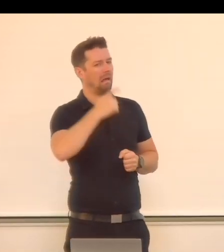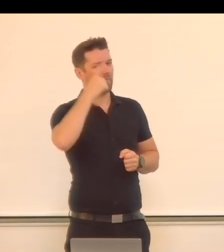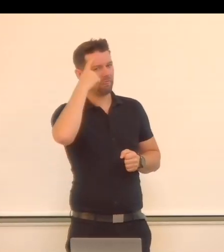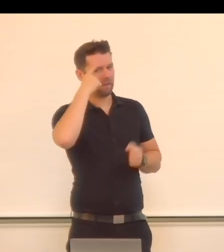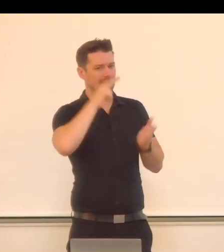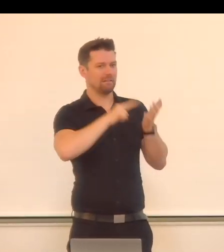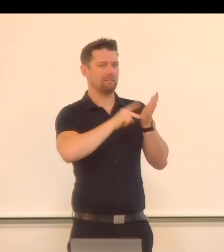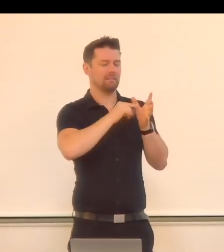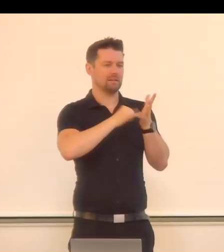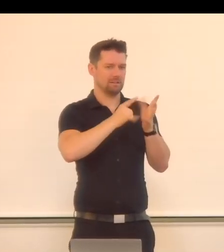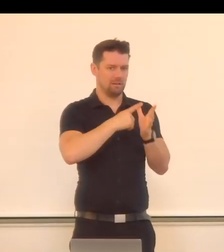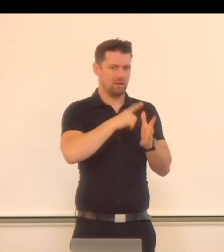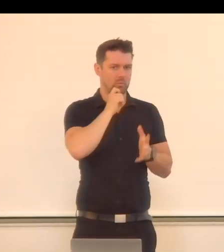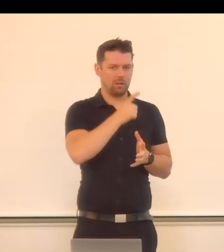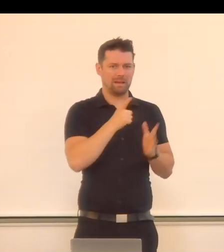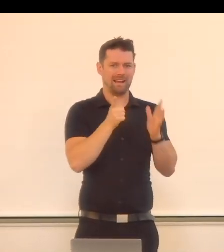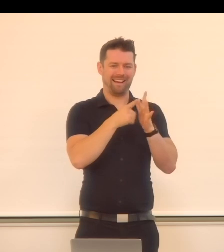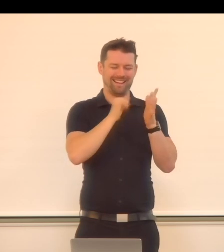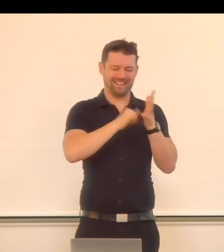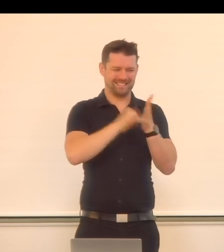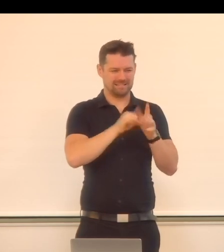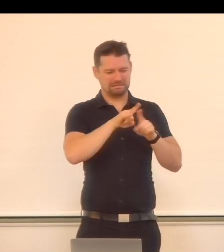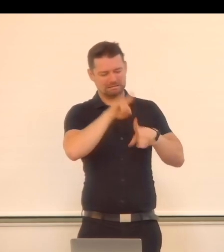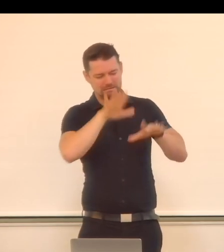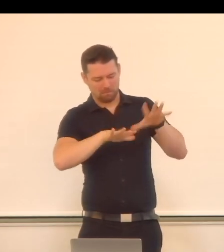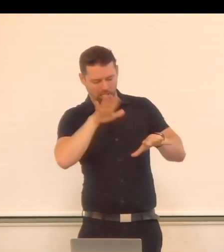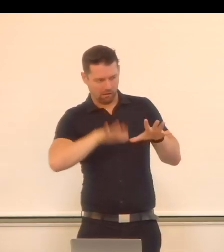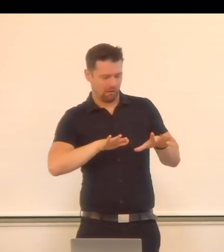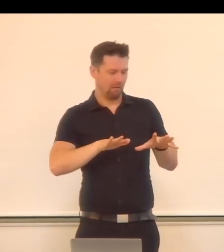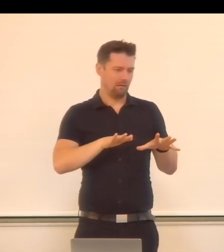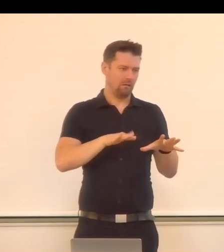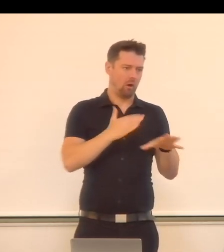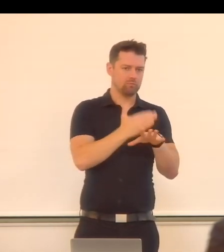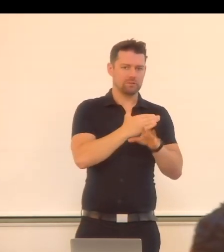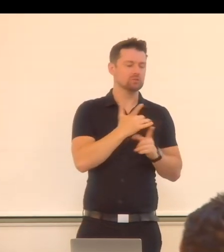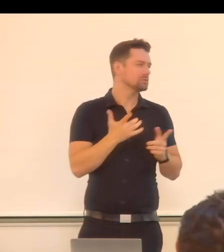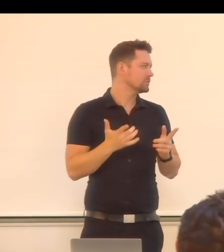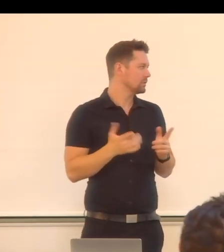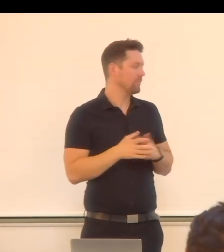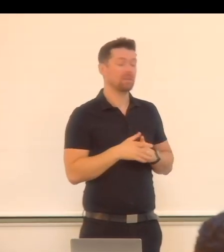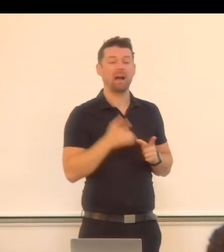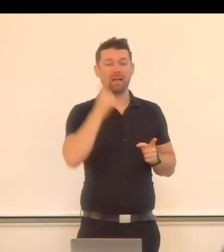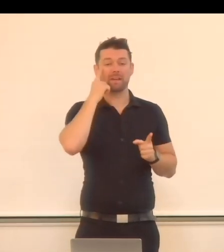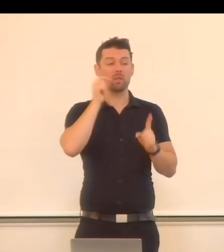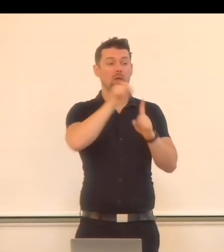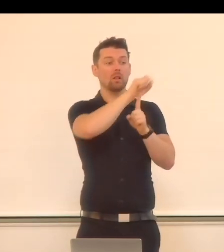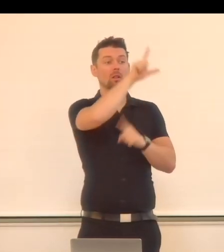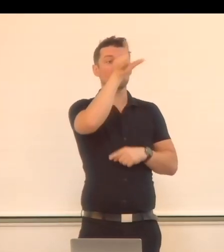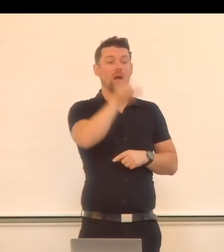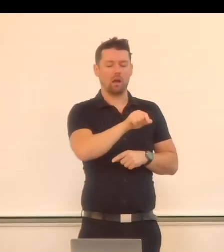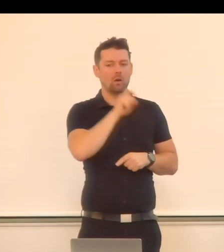doing ISS-like operations, at least in early missions. The lunar missions, I think, will probably be like